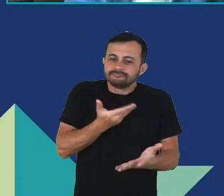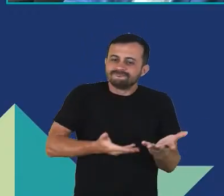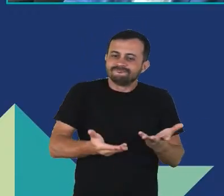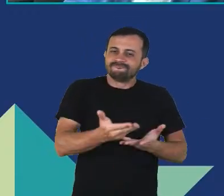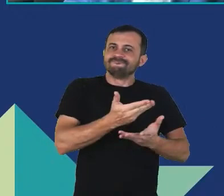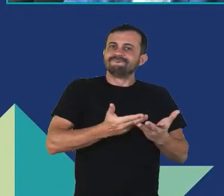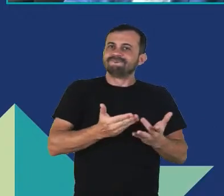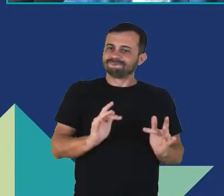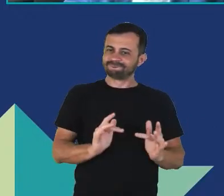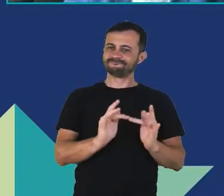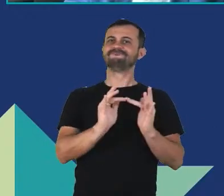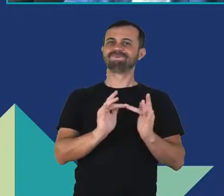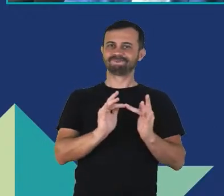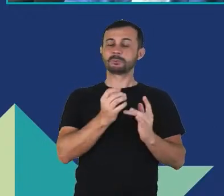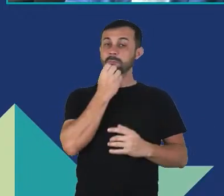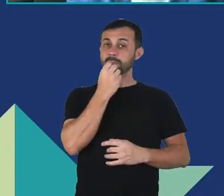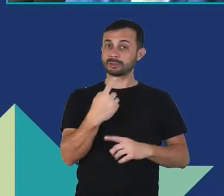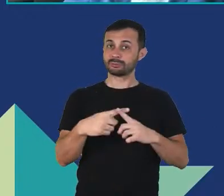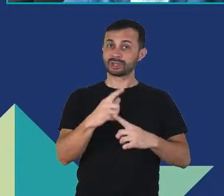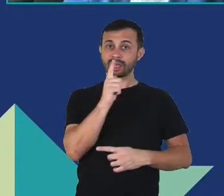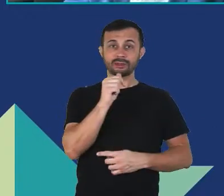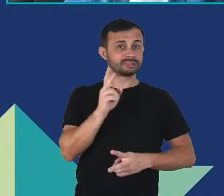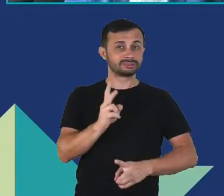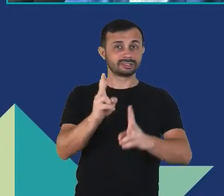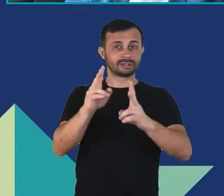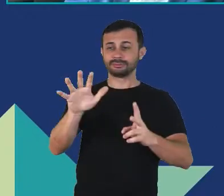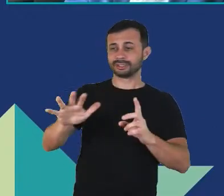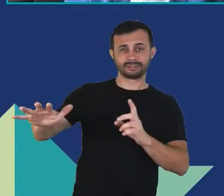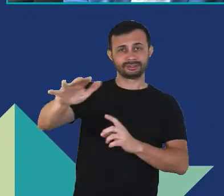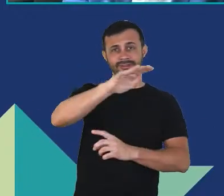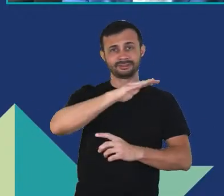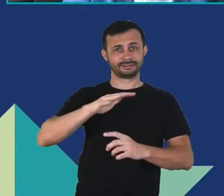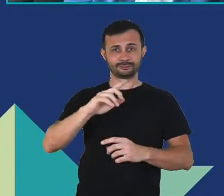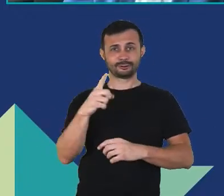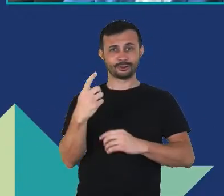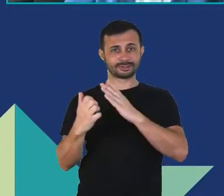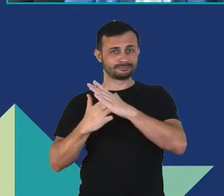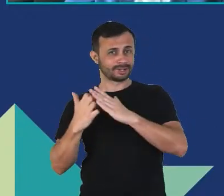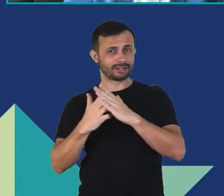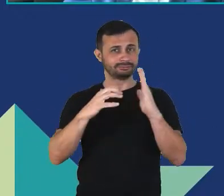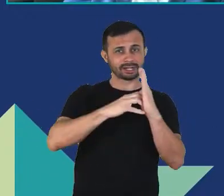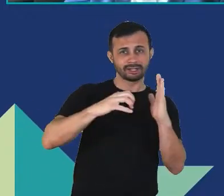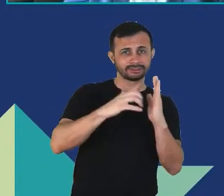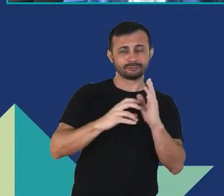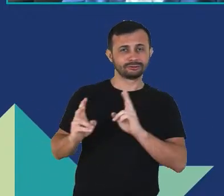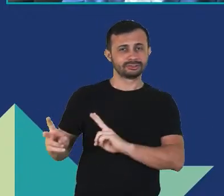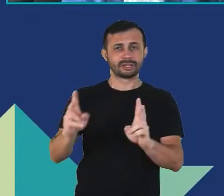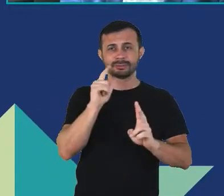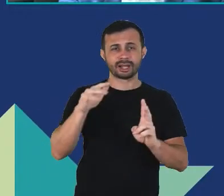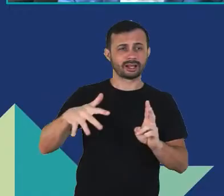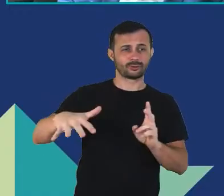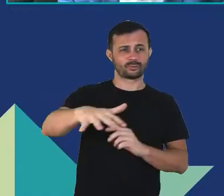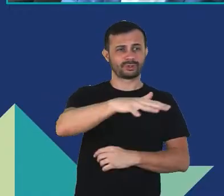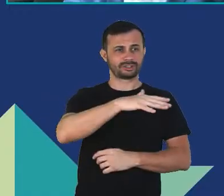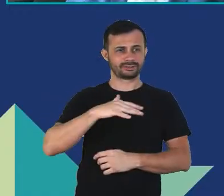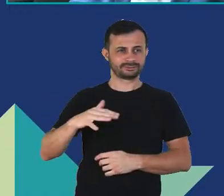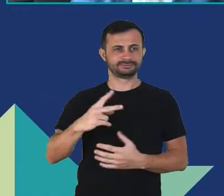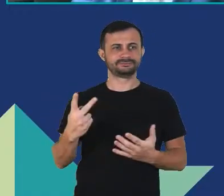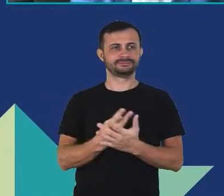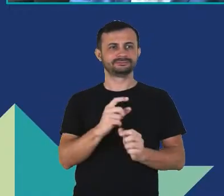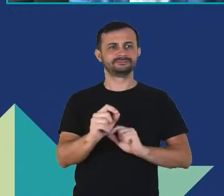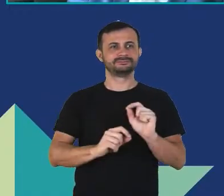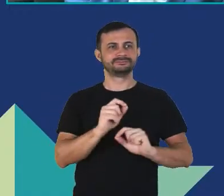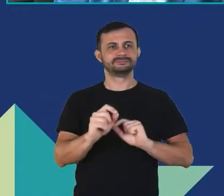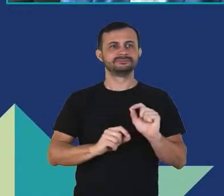facilities. If you think filter tailing stacks are the panacea, are the